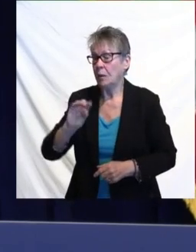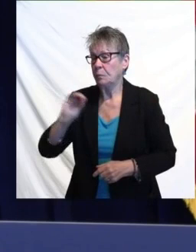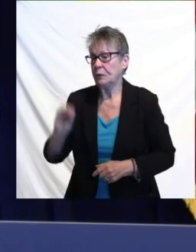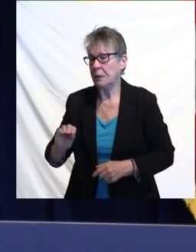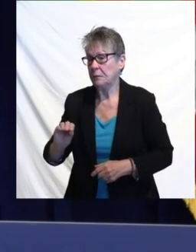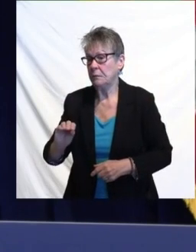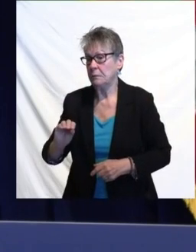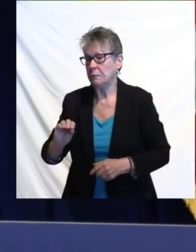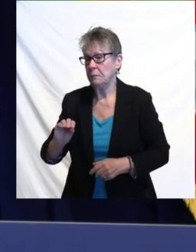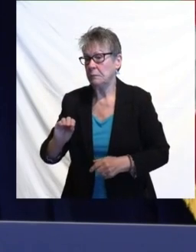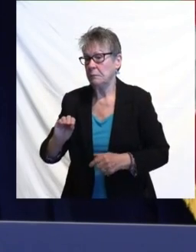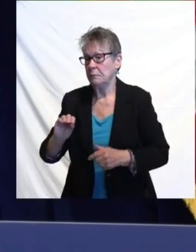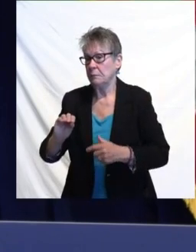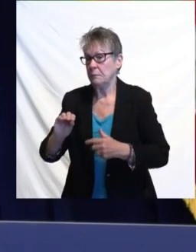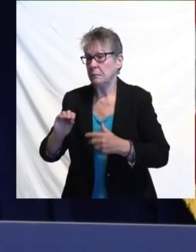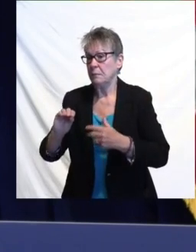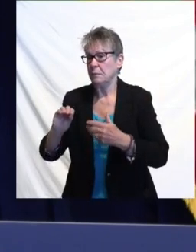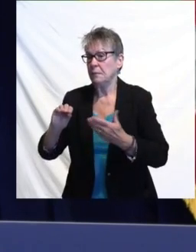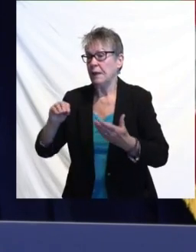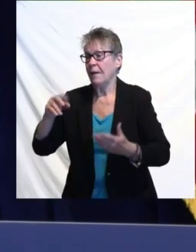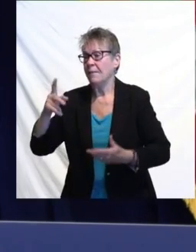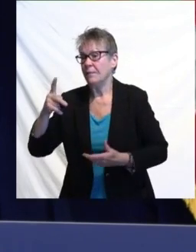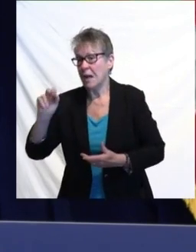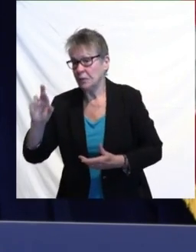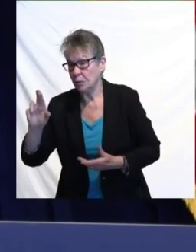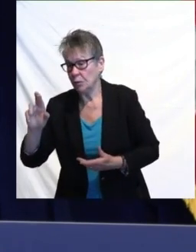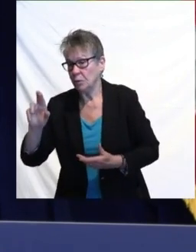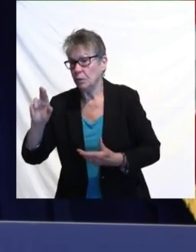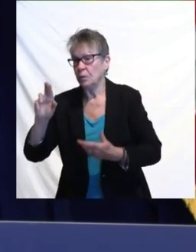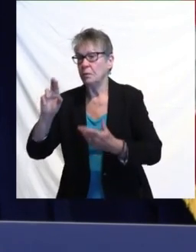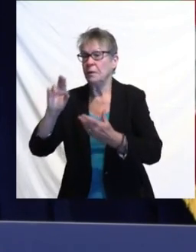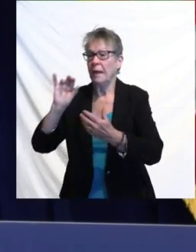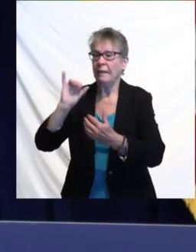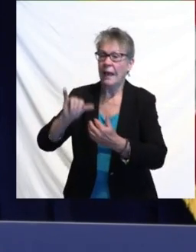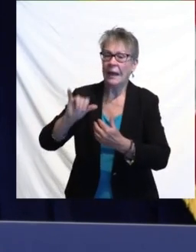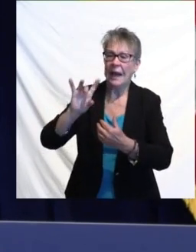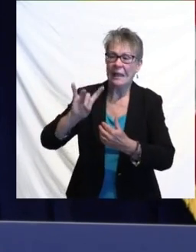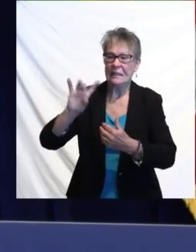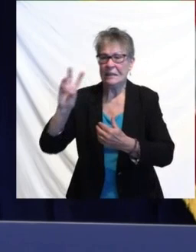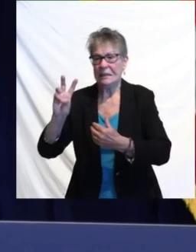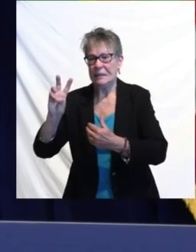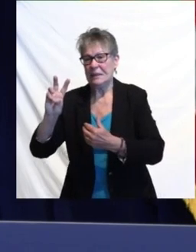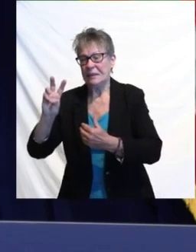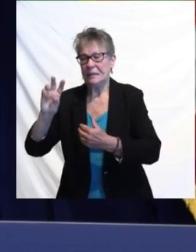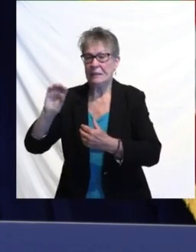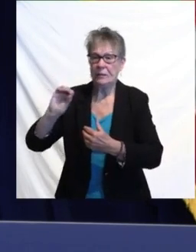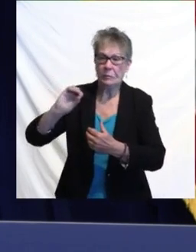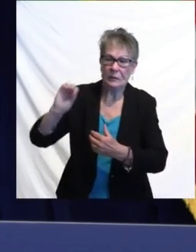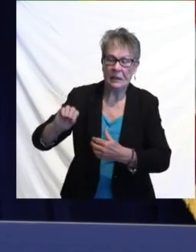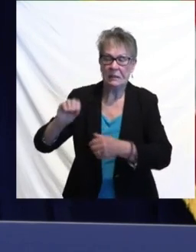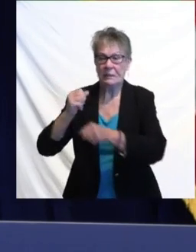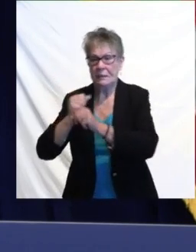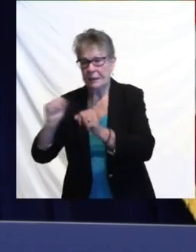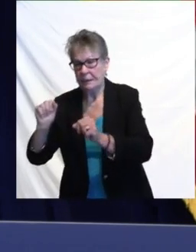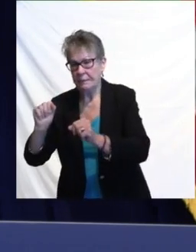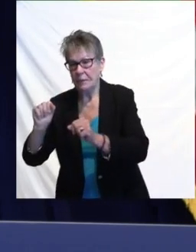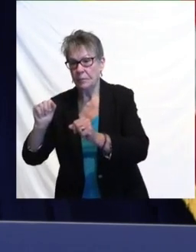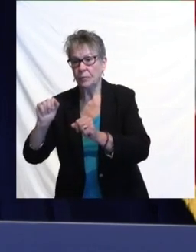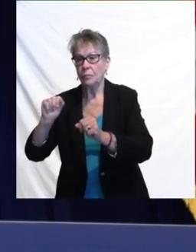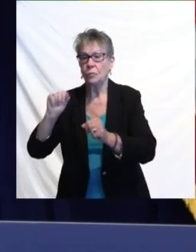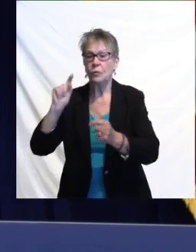October. And for the Pfizer effectiveness, that went from 86.9% in February